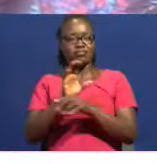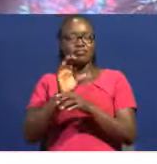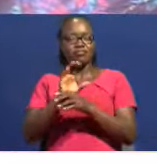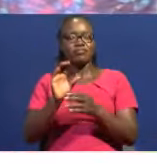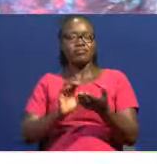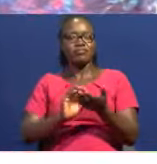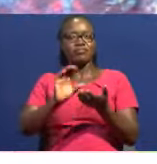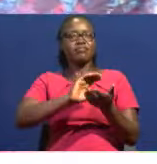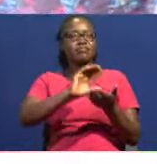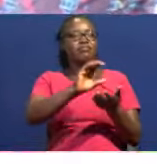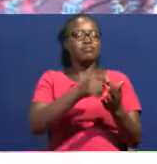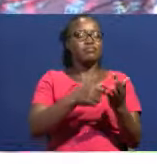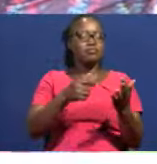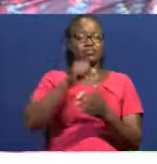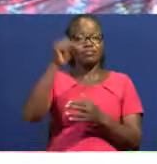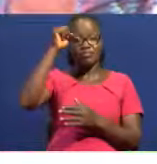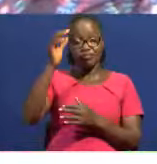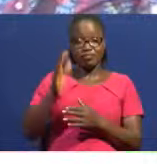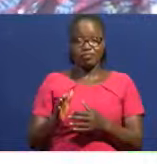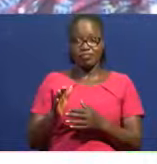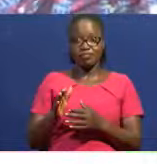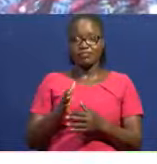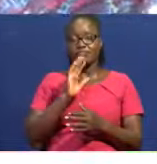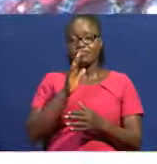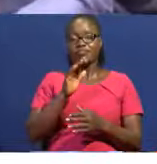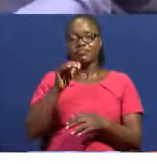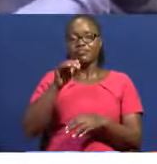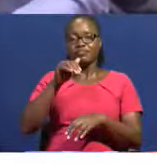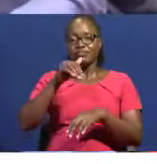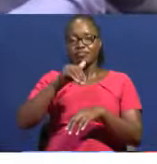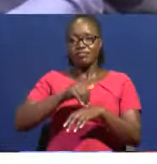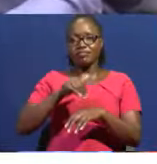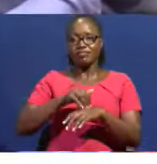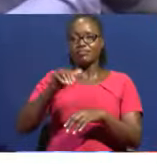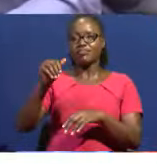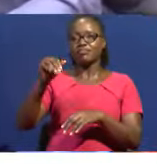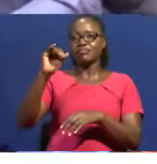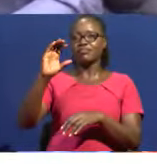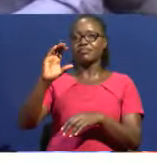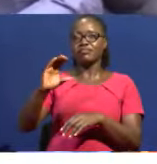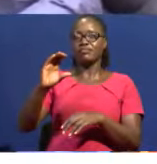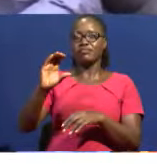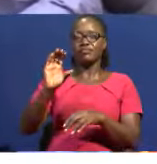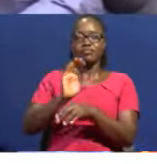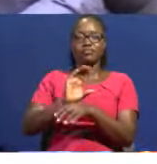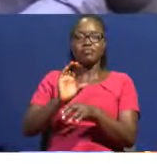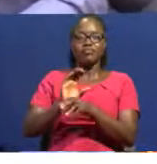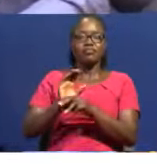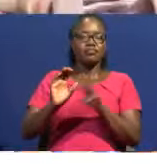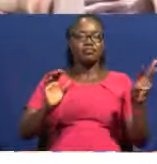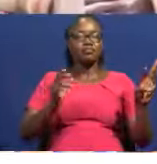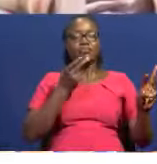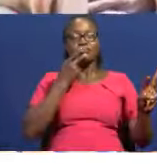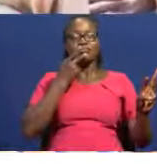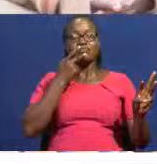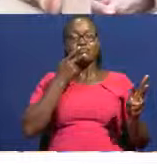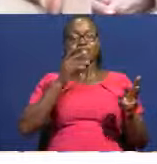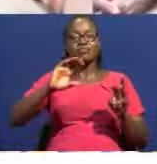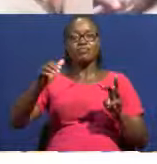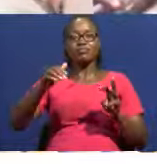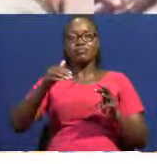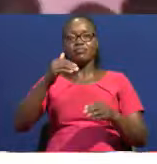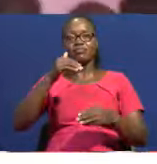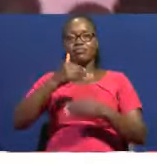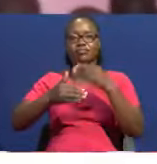from politicians. They spoke at Kitala Posho AIC Church in West Pokot County in a fundraising ceremony to build